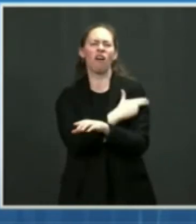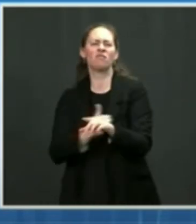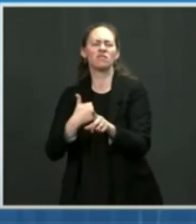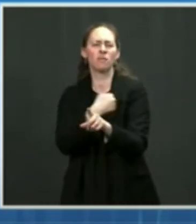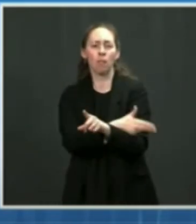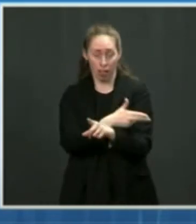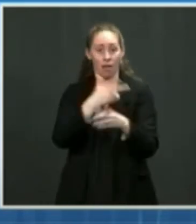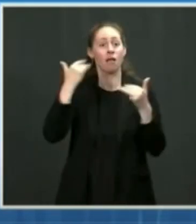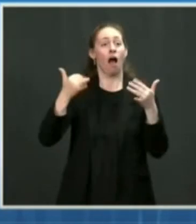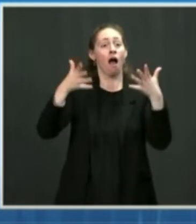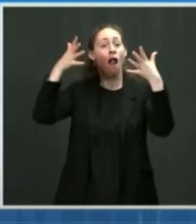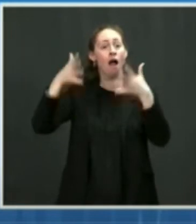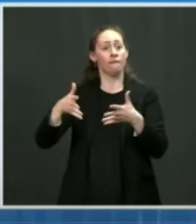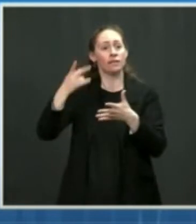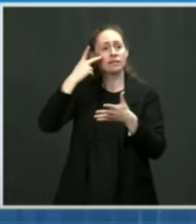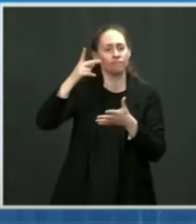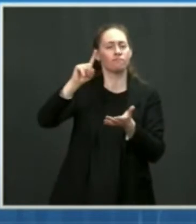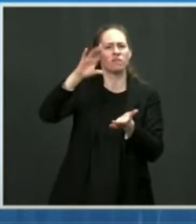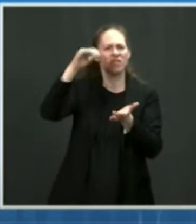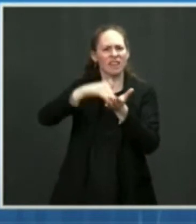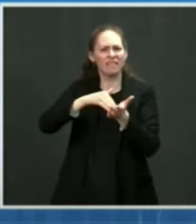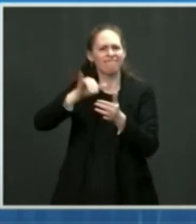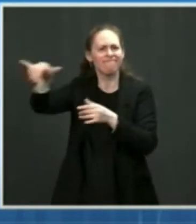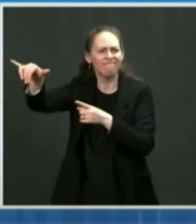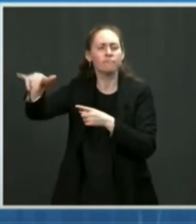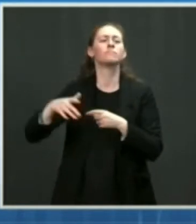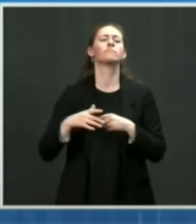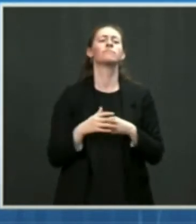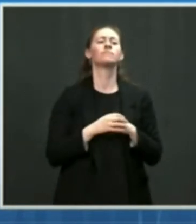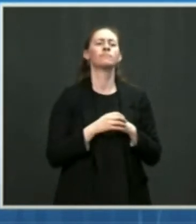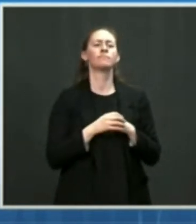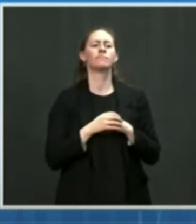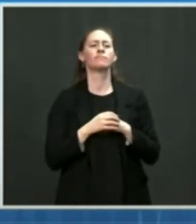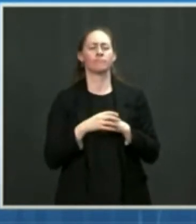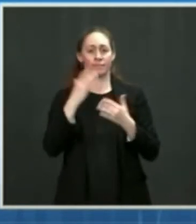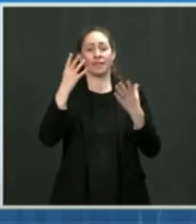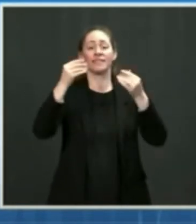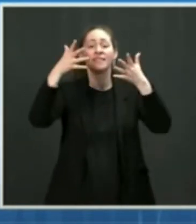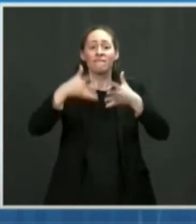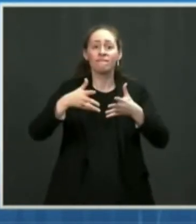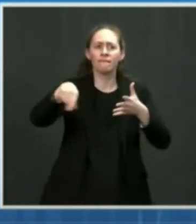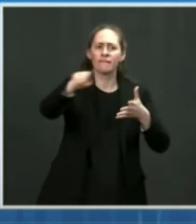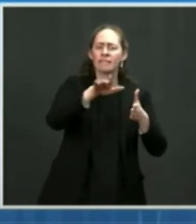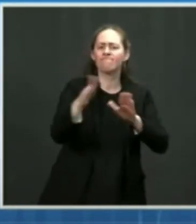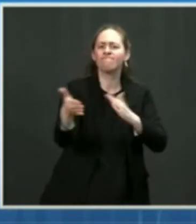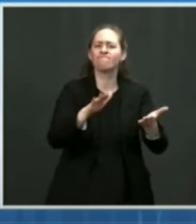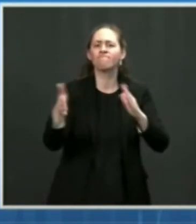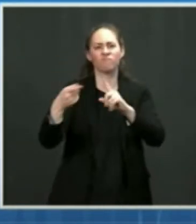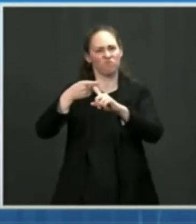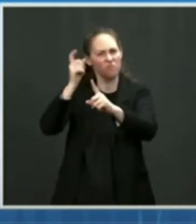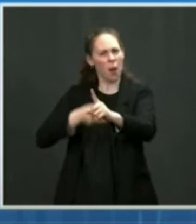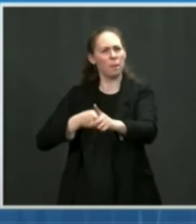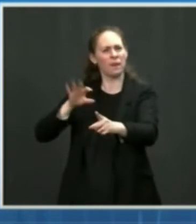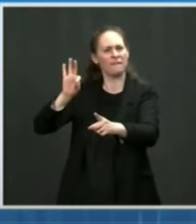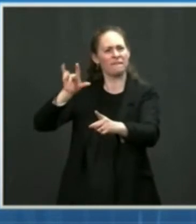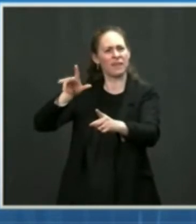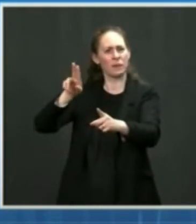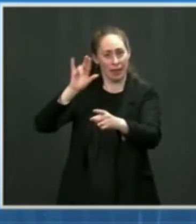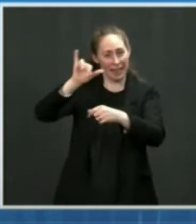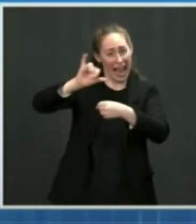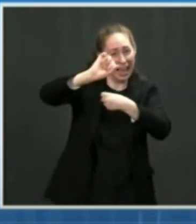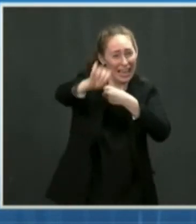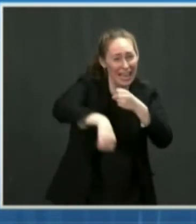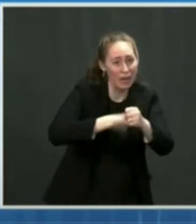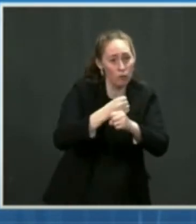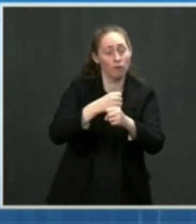and 6,300 flu deaths on a year where almost half people were not vaccinated with a not very